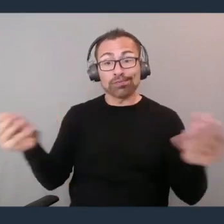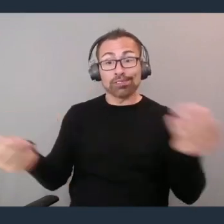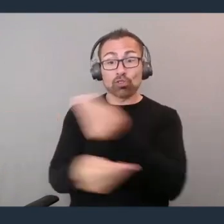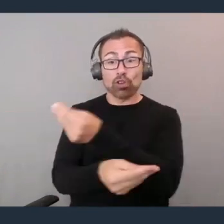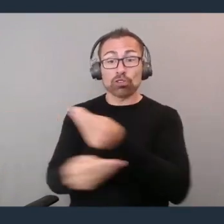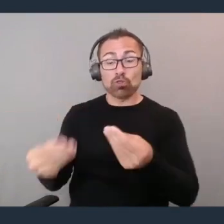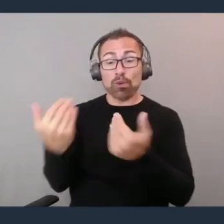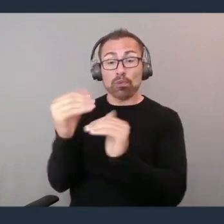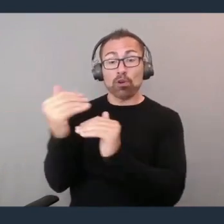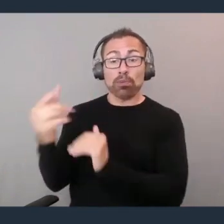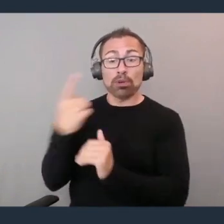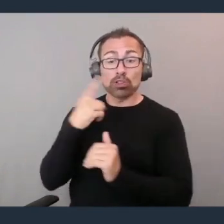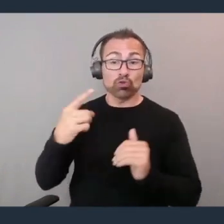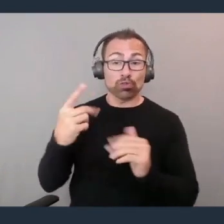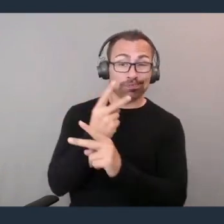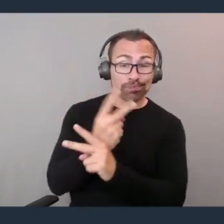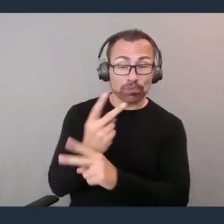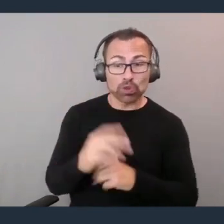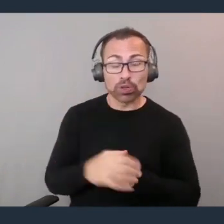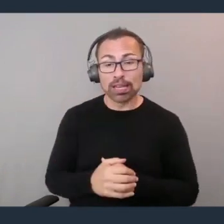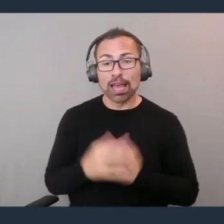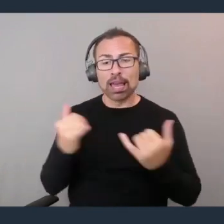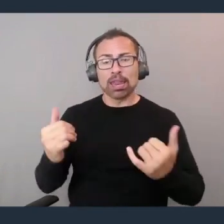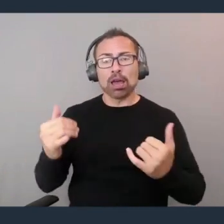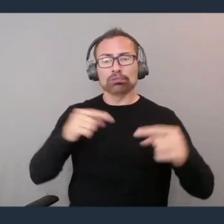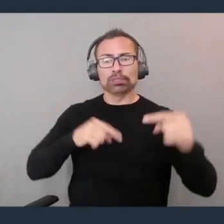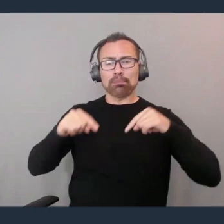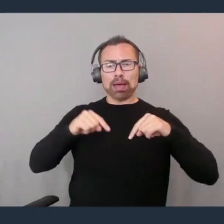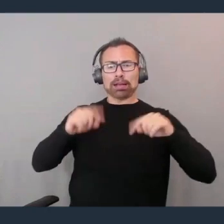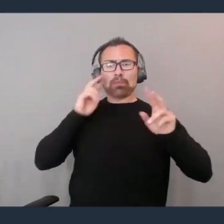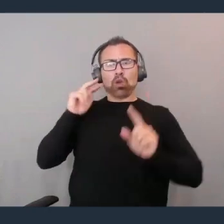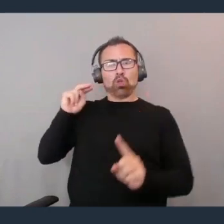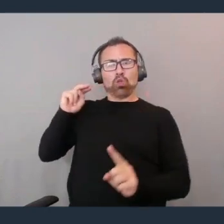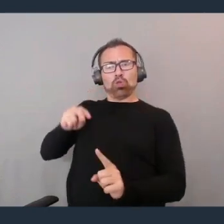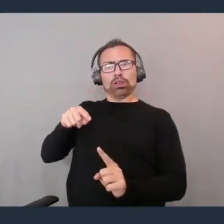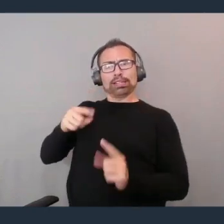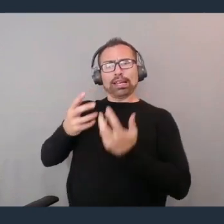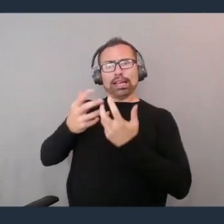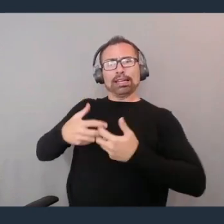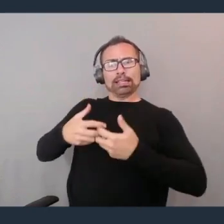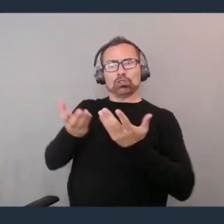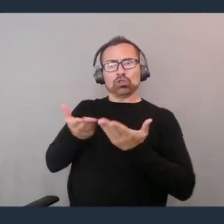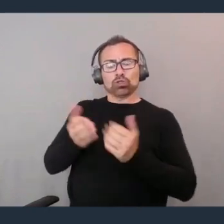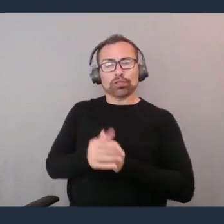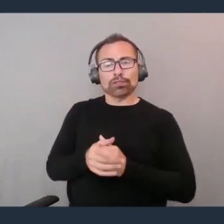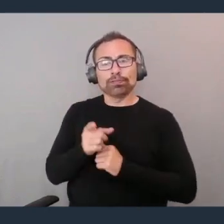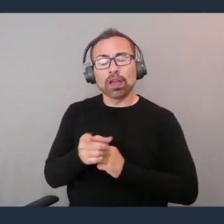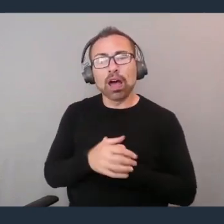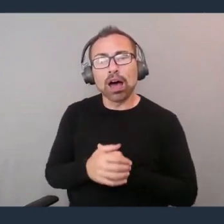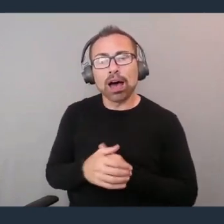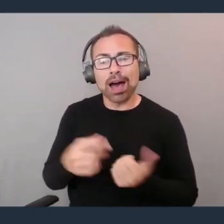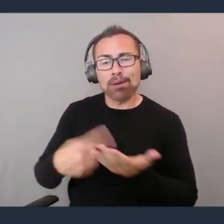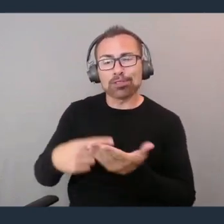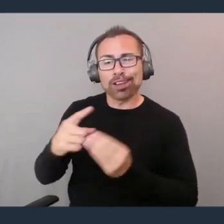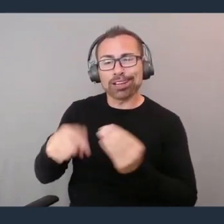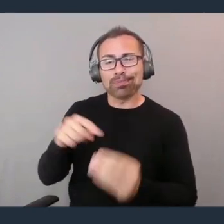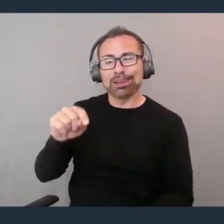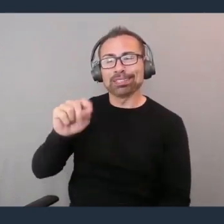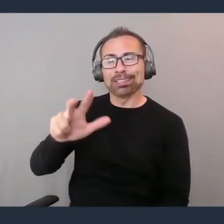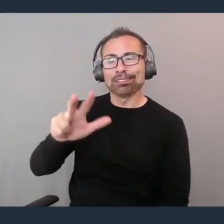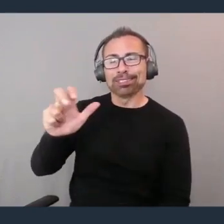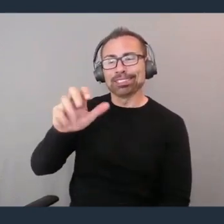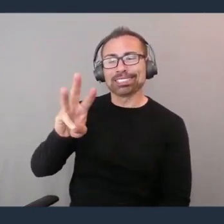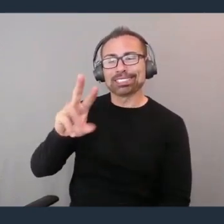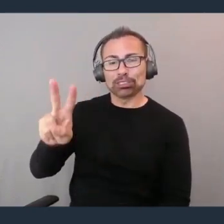then when you take a step back and you look at the actual server, so again, I'm going to come back to that 352 gigabyte parameter model. So I